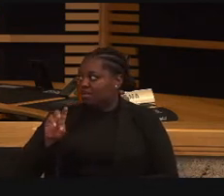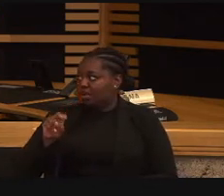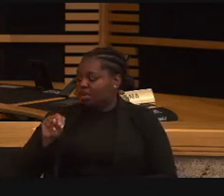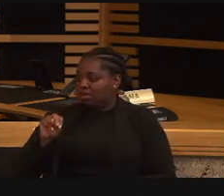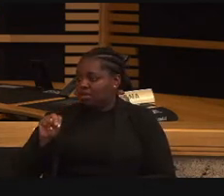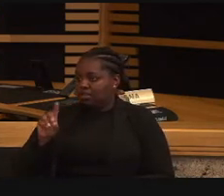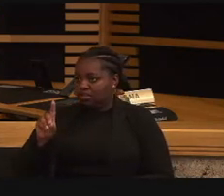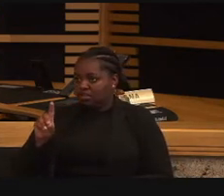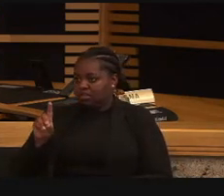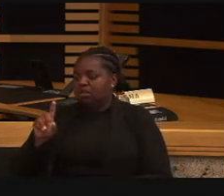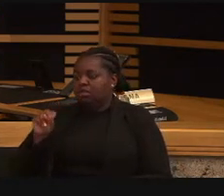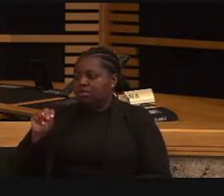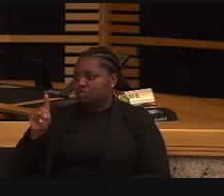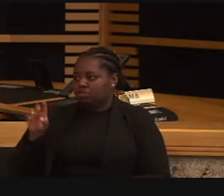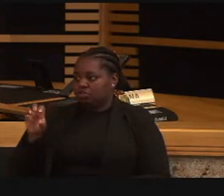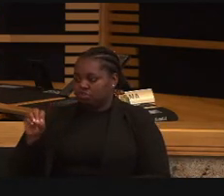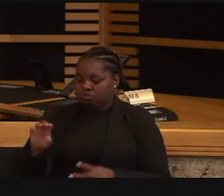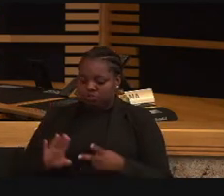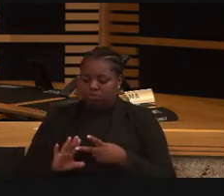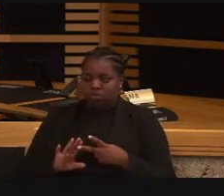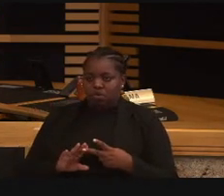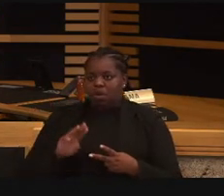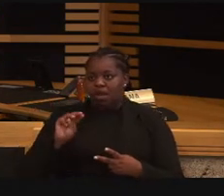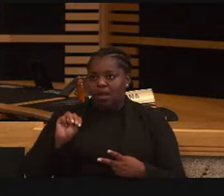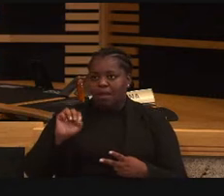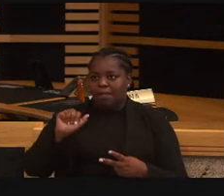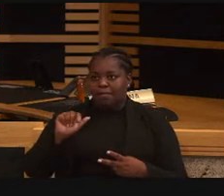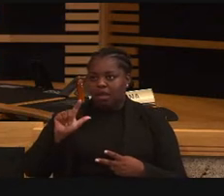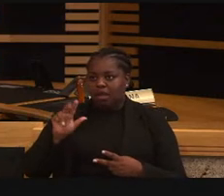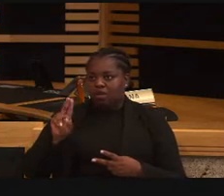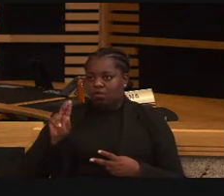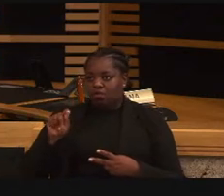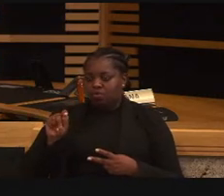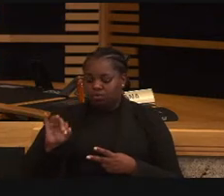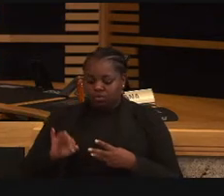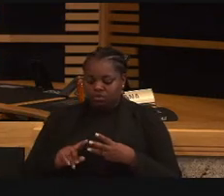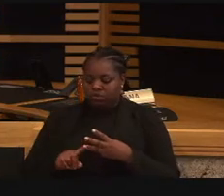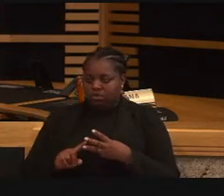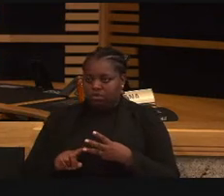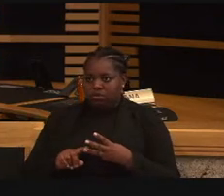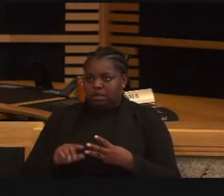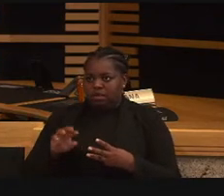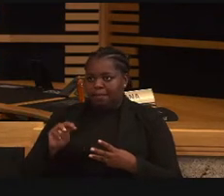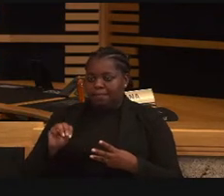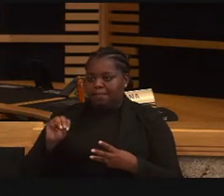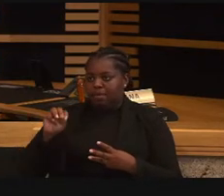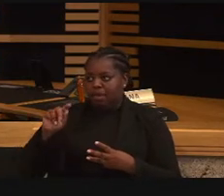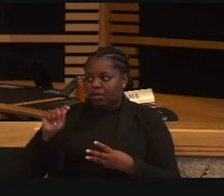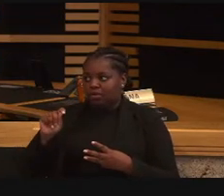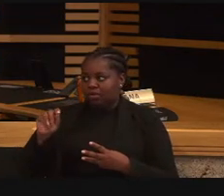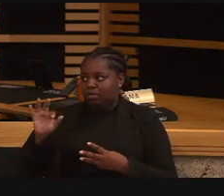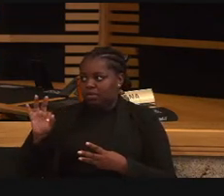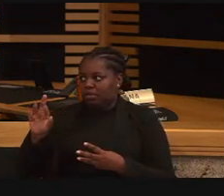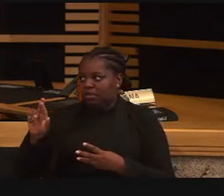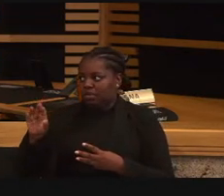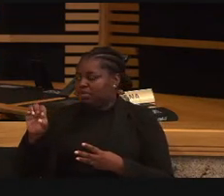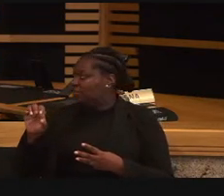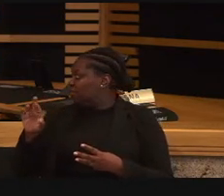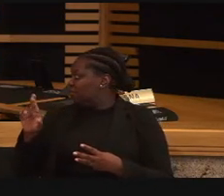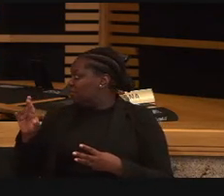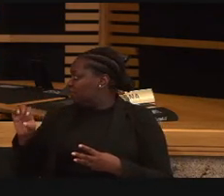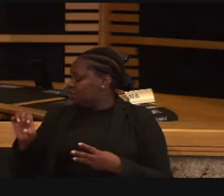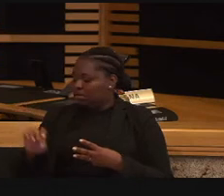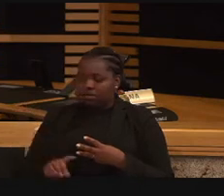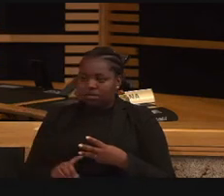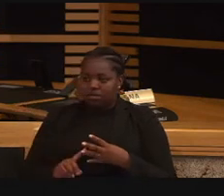and then Maluti Traffic Station, Mount Fred Traffic Station, eMaxisibeni Traffic Station,